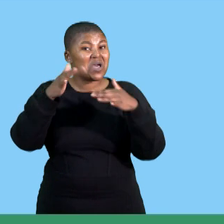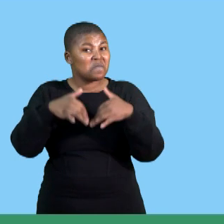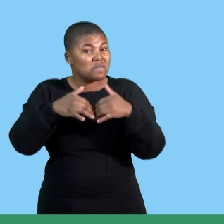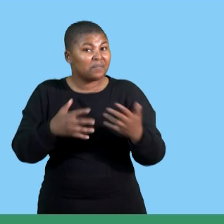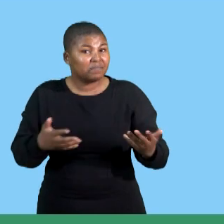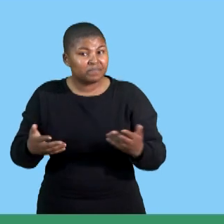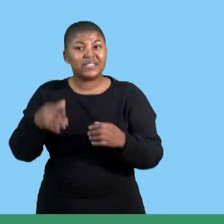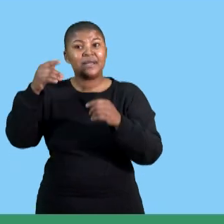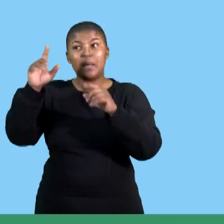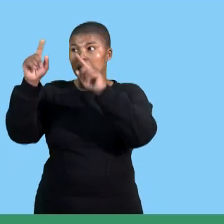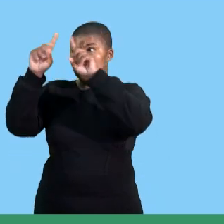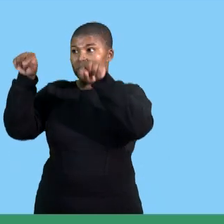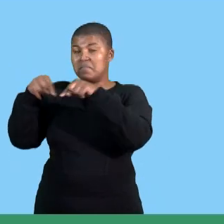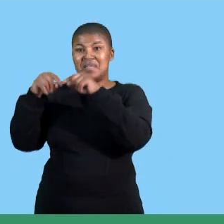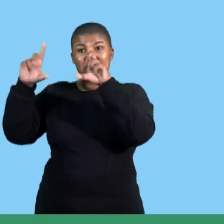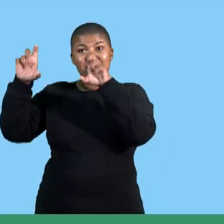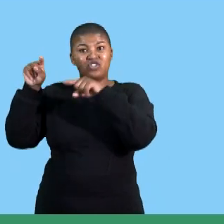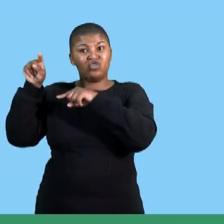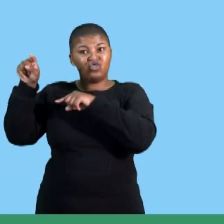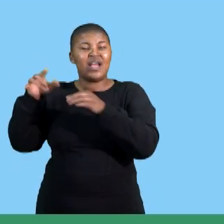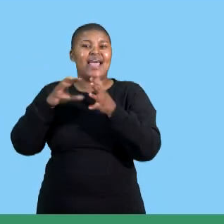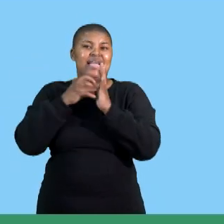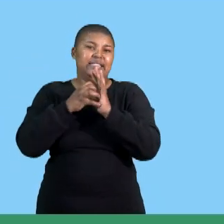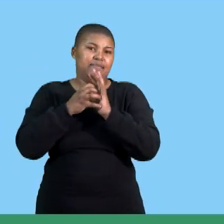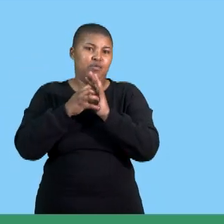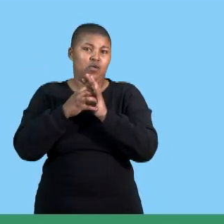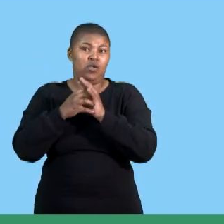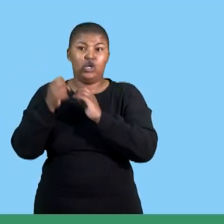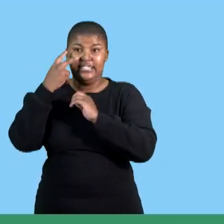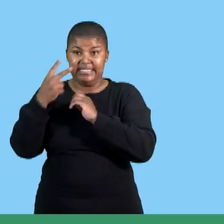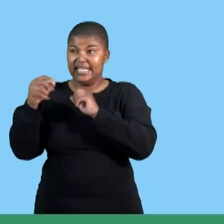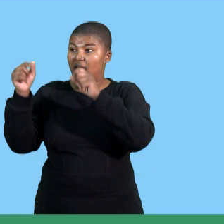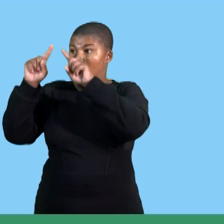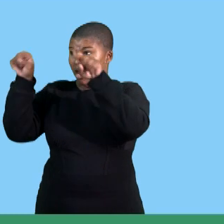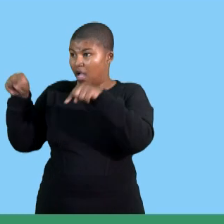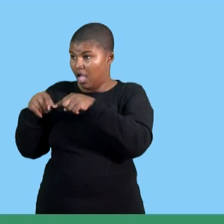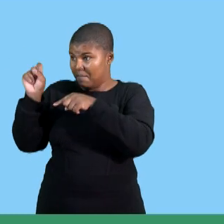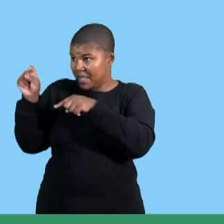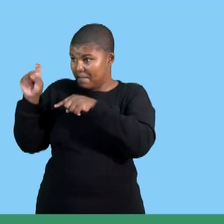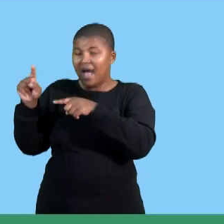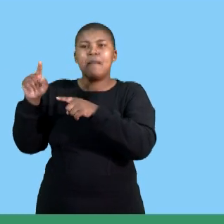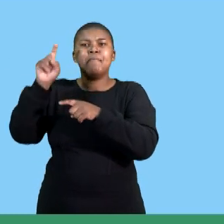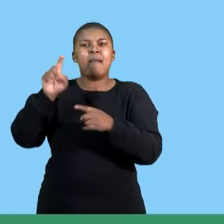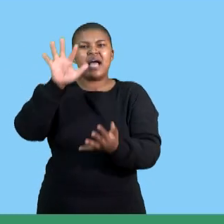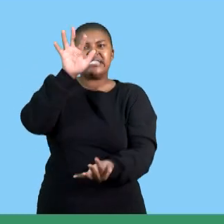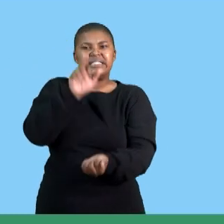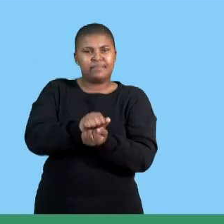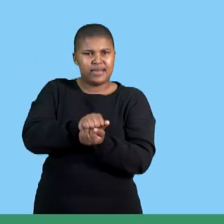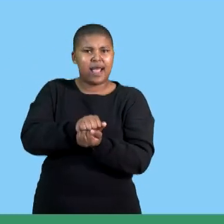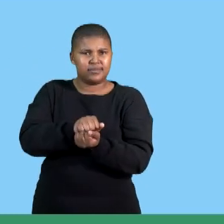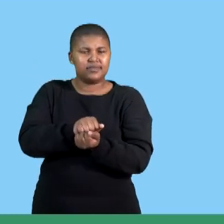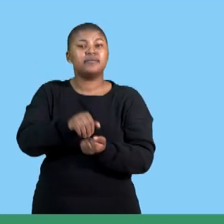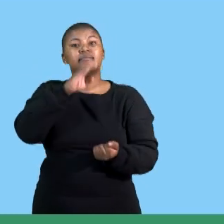This picture is an example of a handout. The handouts must complement the presentation using summarized notes.